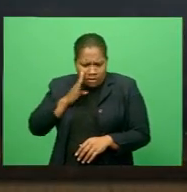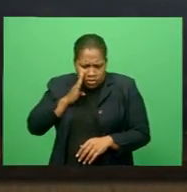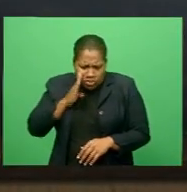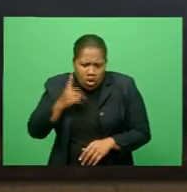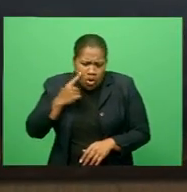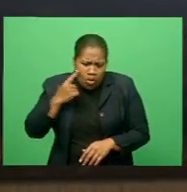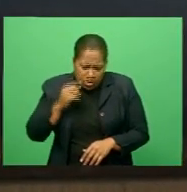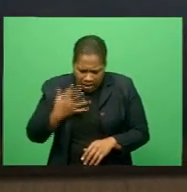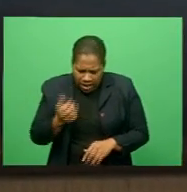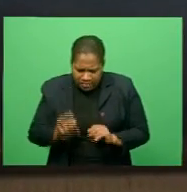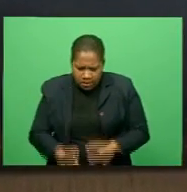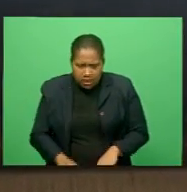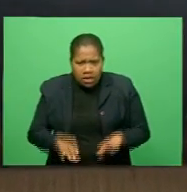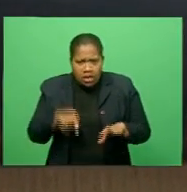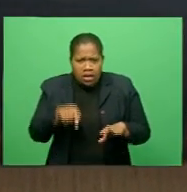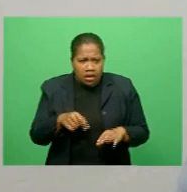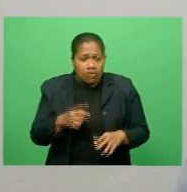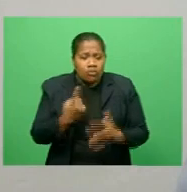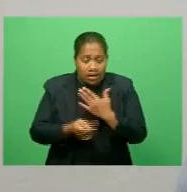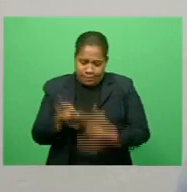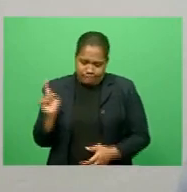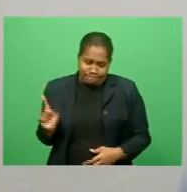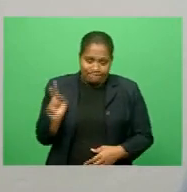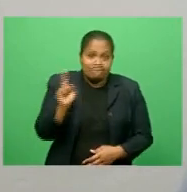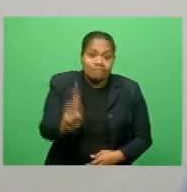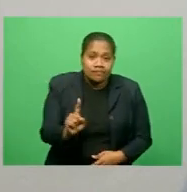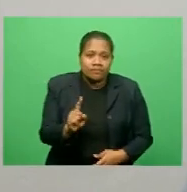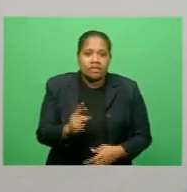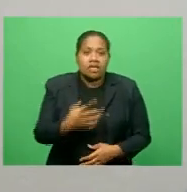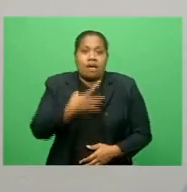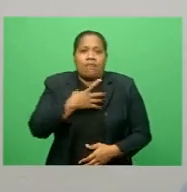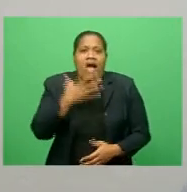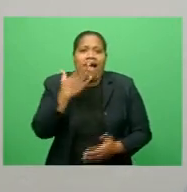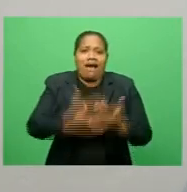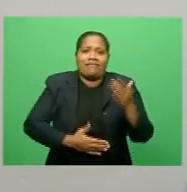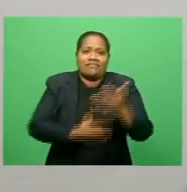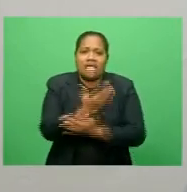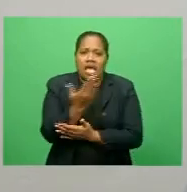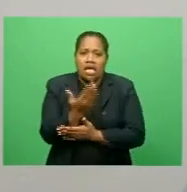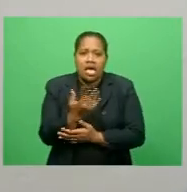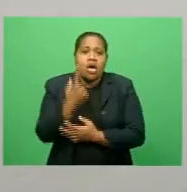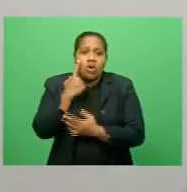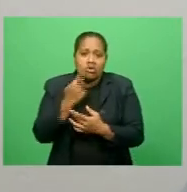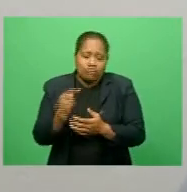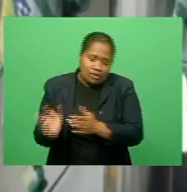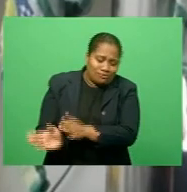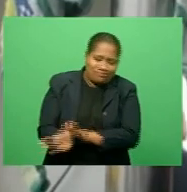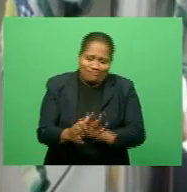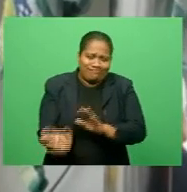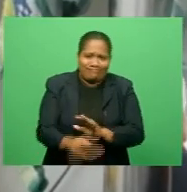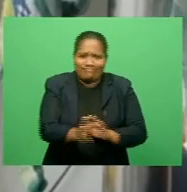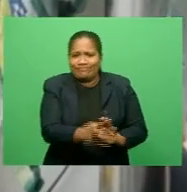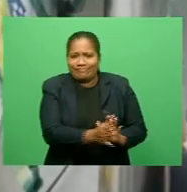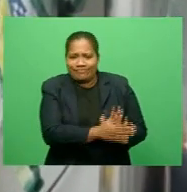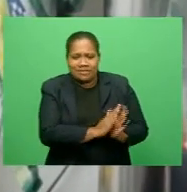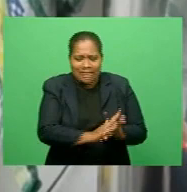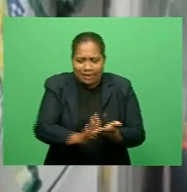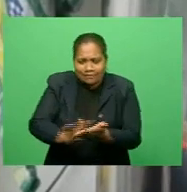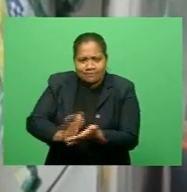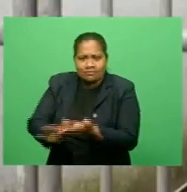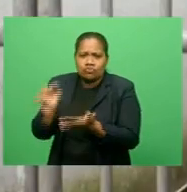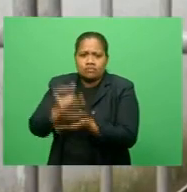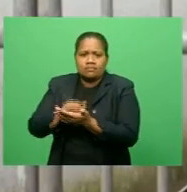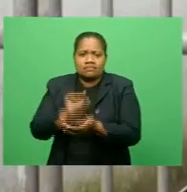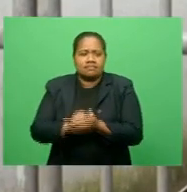to come. We actually spent more than half the day trying to get the water back into place. And then the